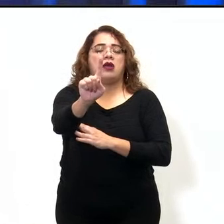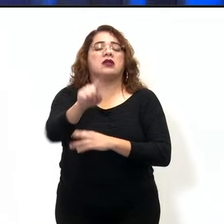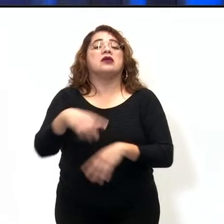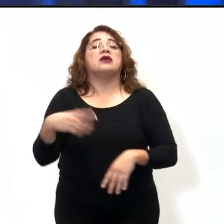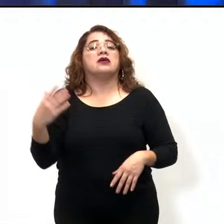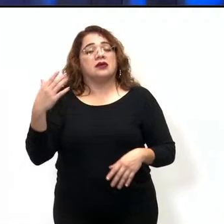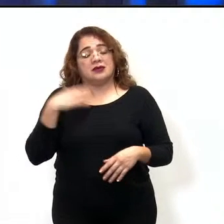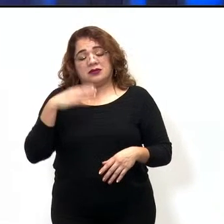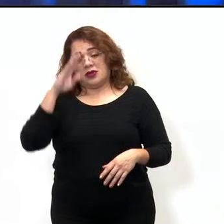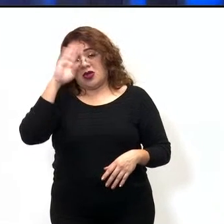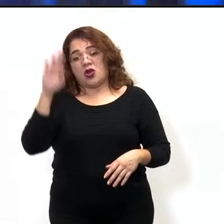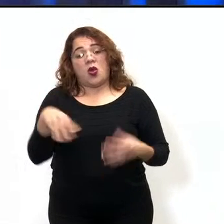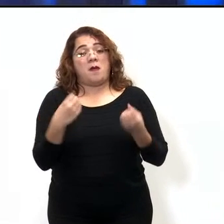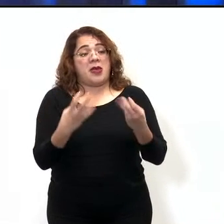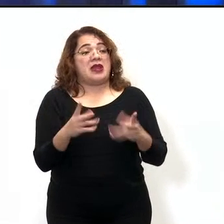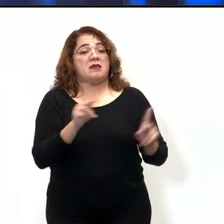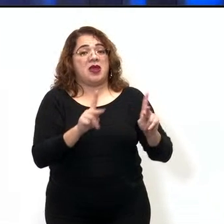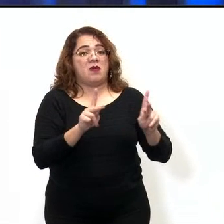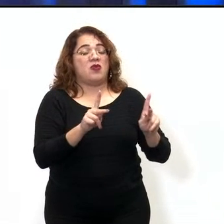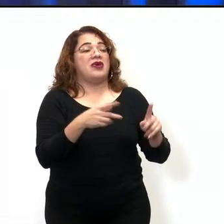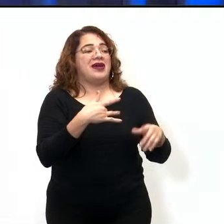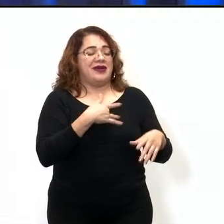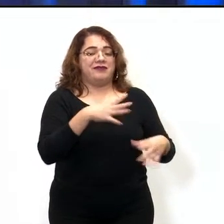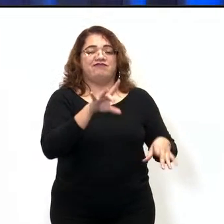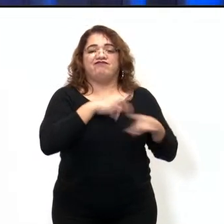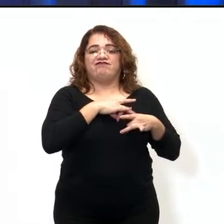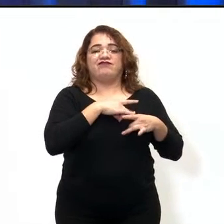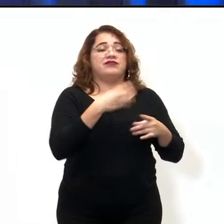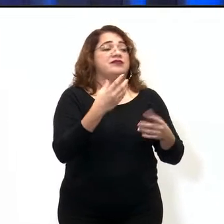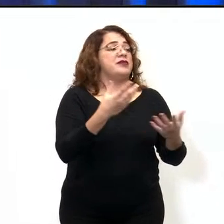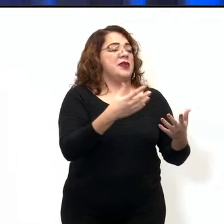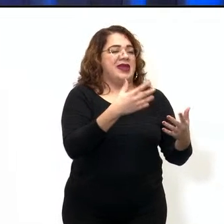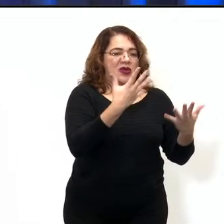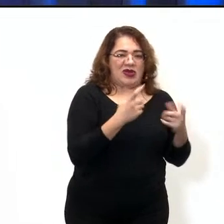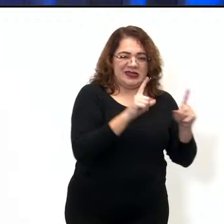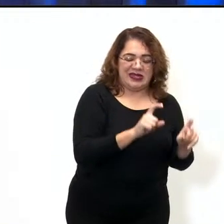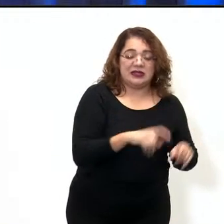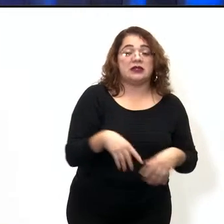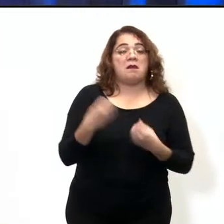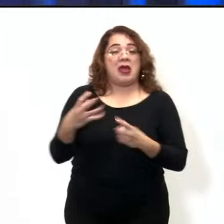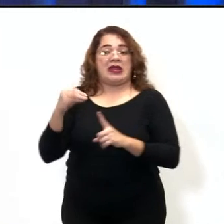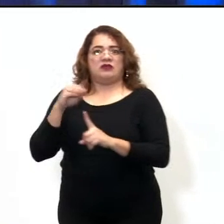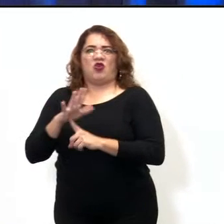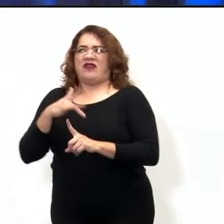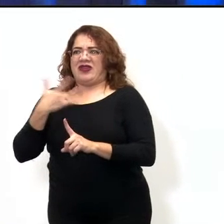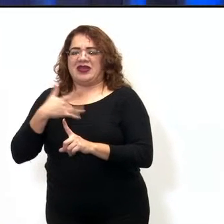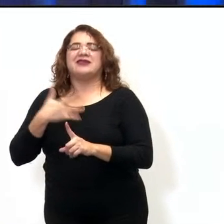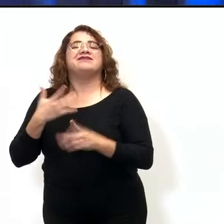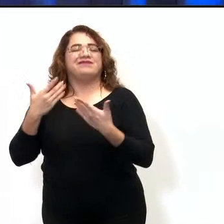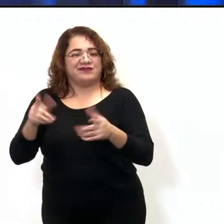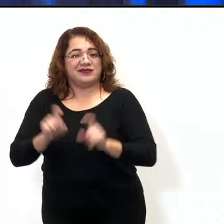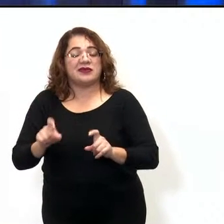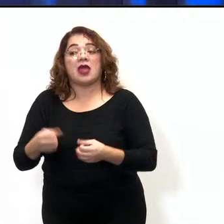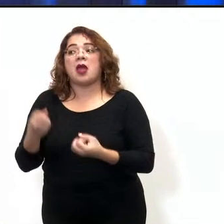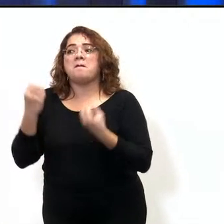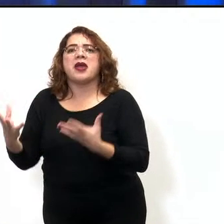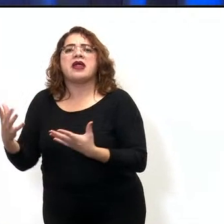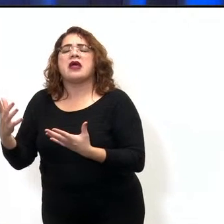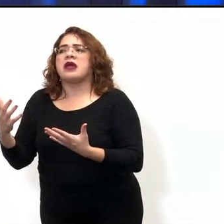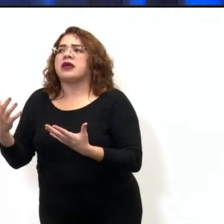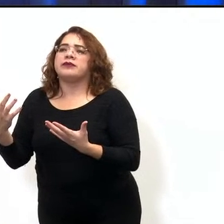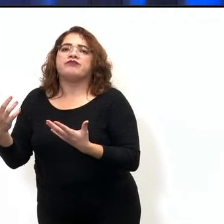people are infected, and there are more and more people with symptoms who have been exposed. But we also know there's a lot of folks who share that they